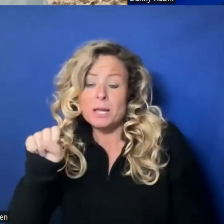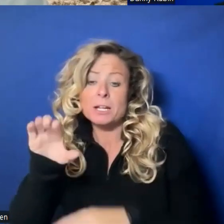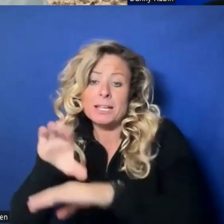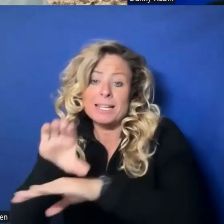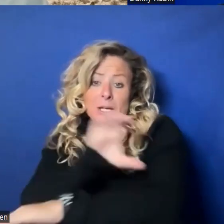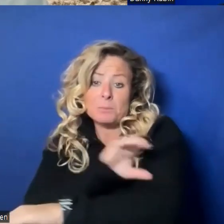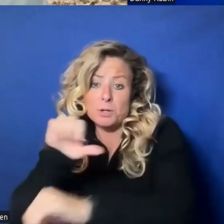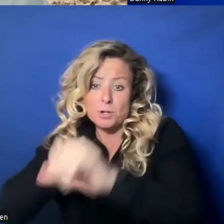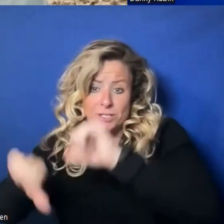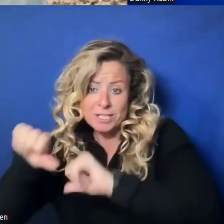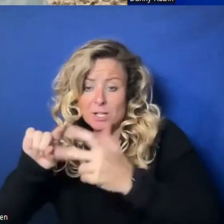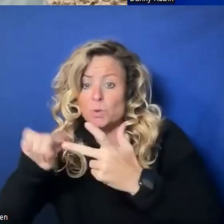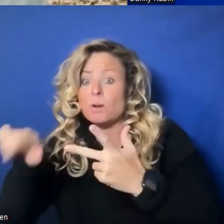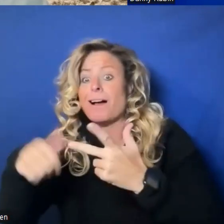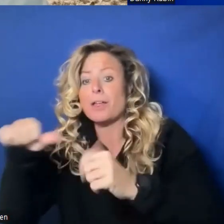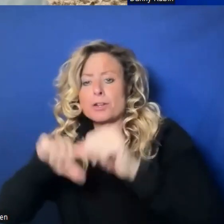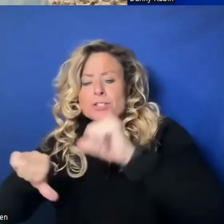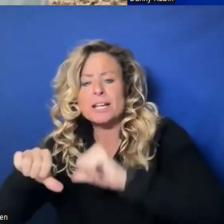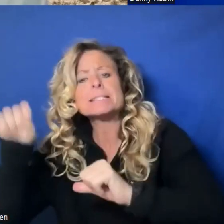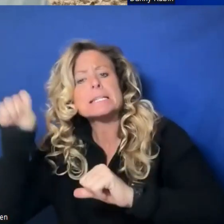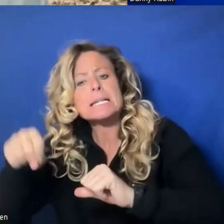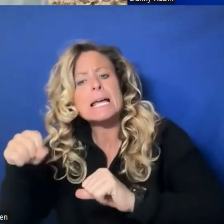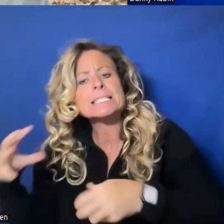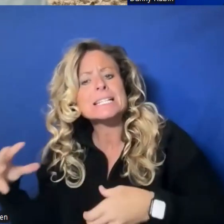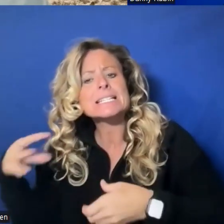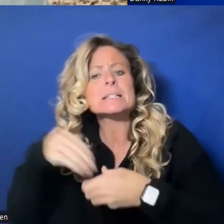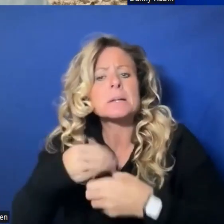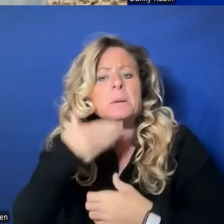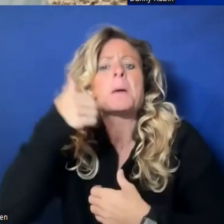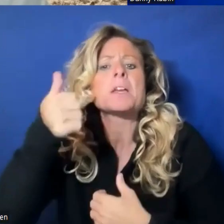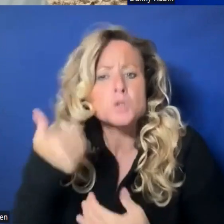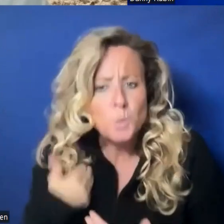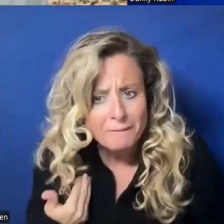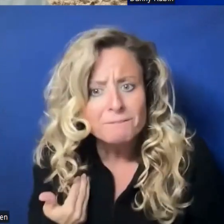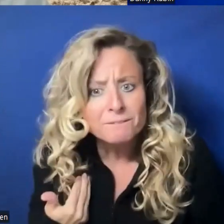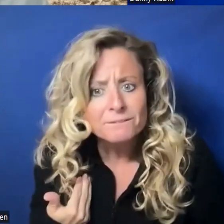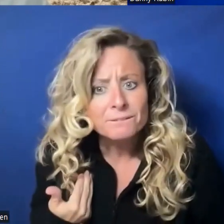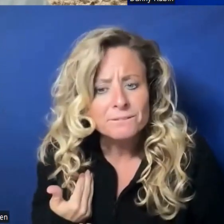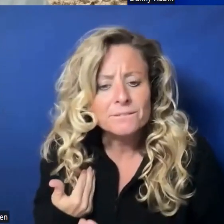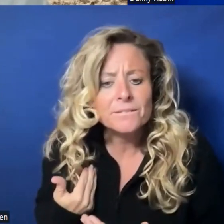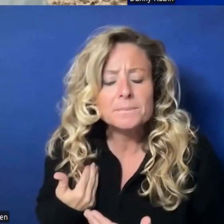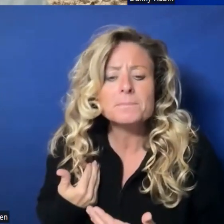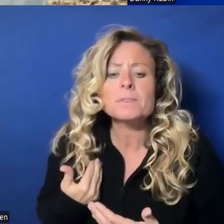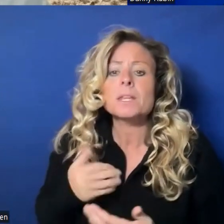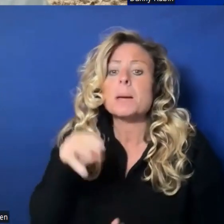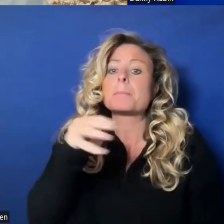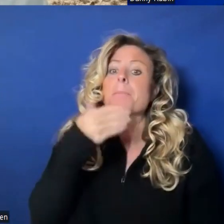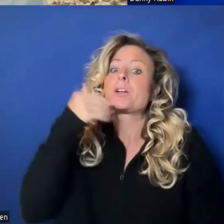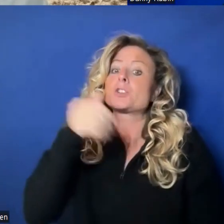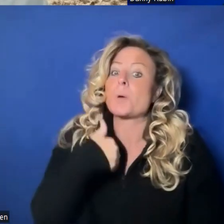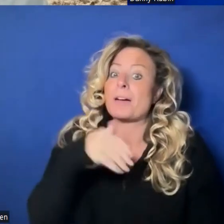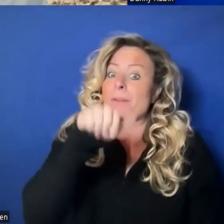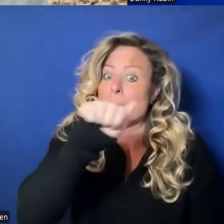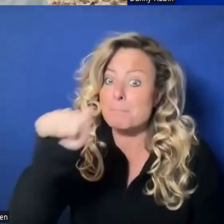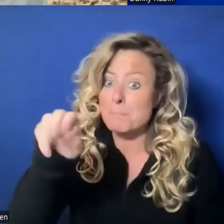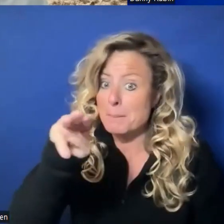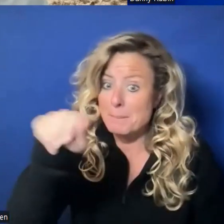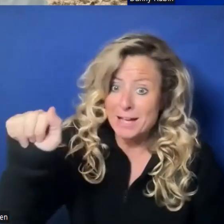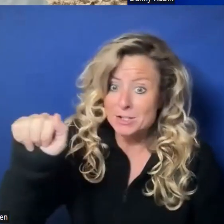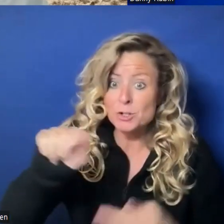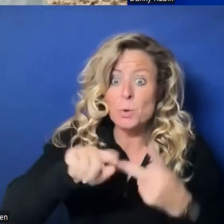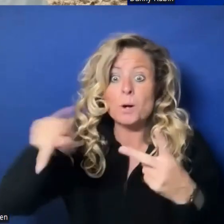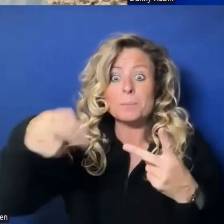another science, it's needed. It's better to have a master degree, maybe even a